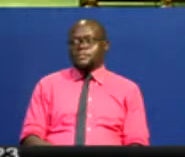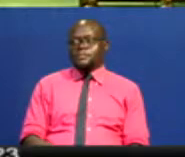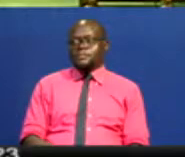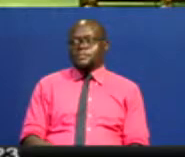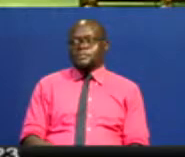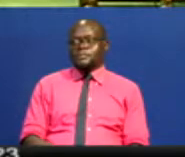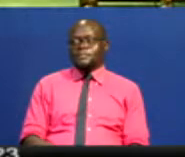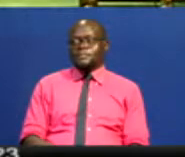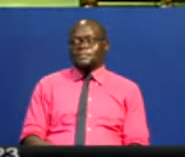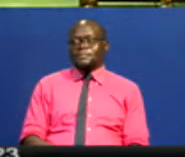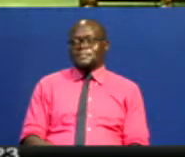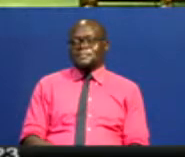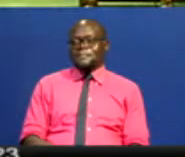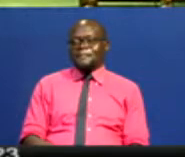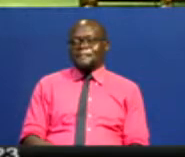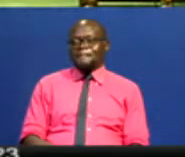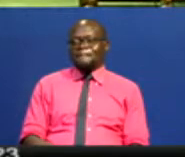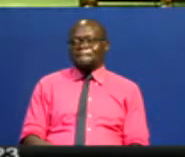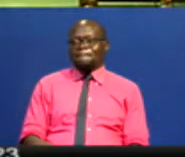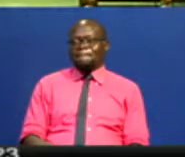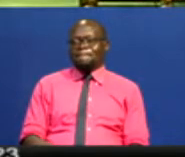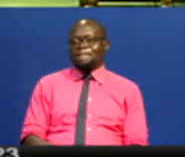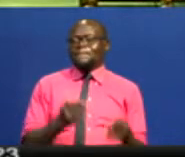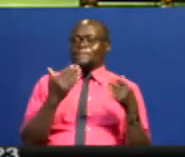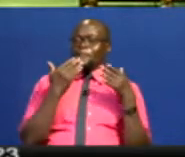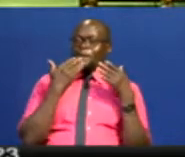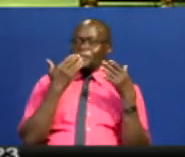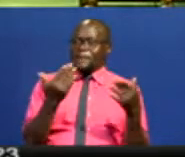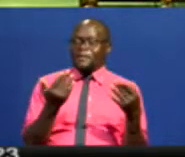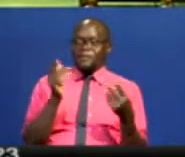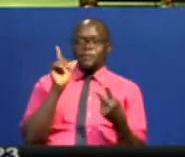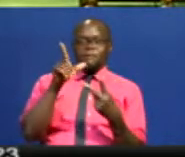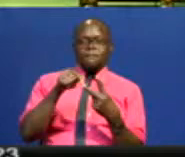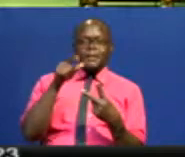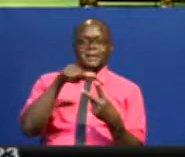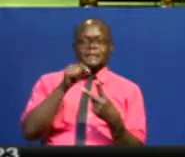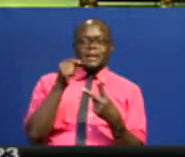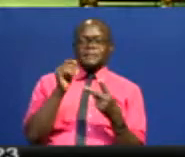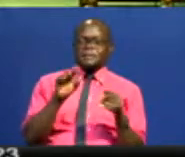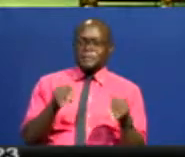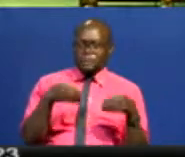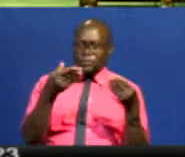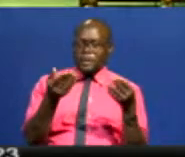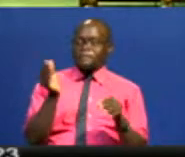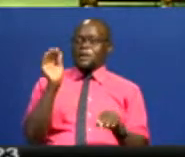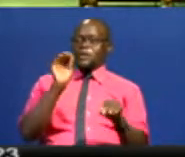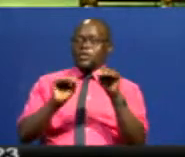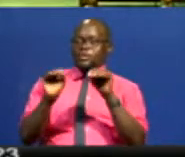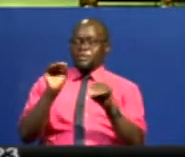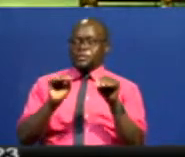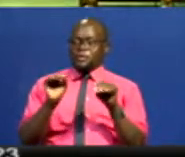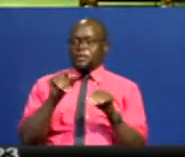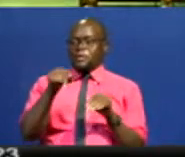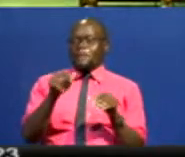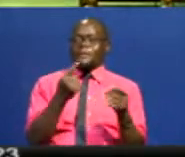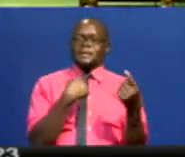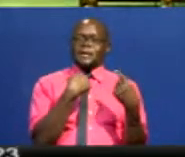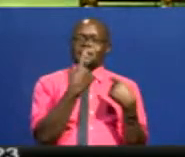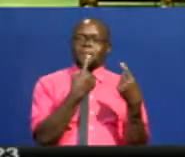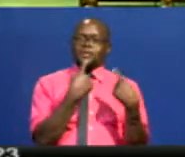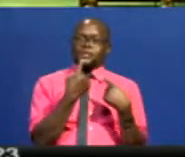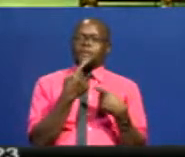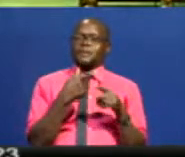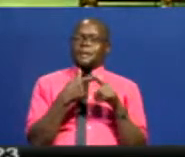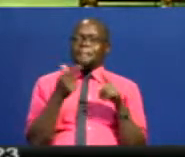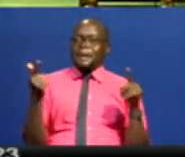Thank you, Honorable Speaker, for giving me this chance to give a contribution on this motion, despite